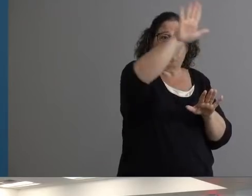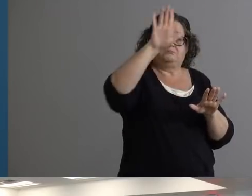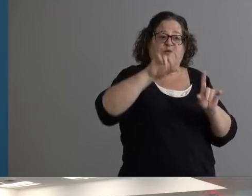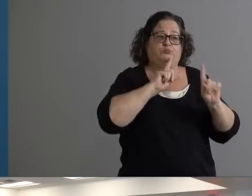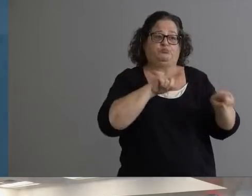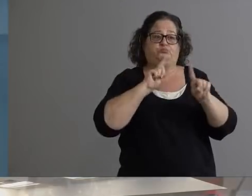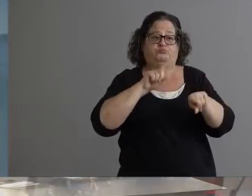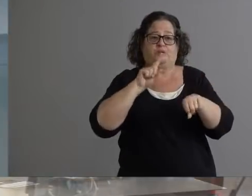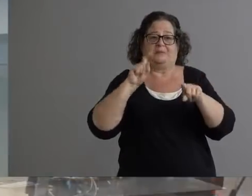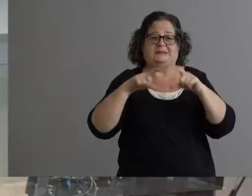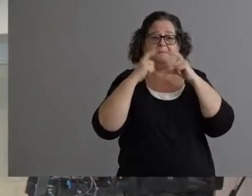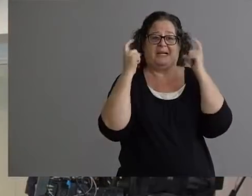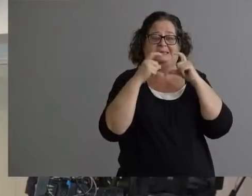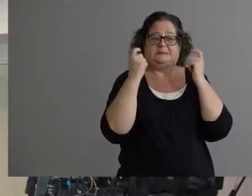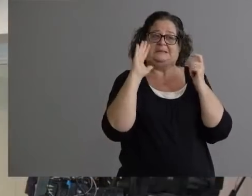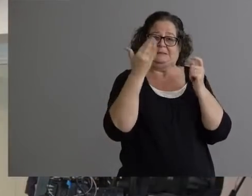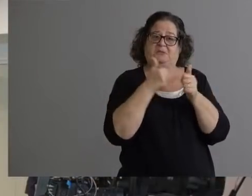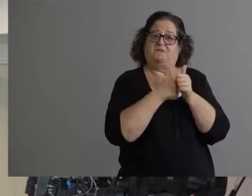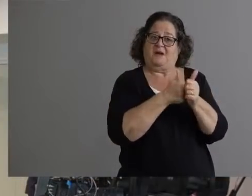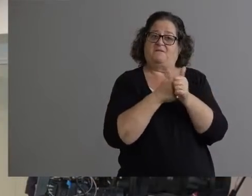ahead.